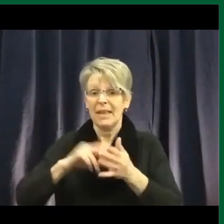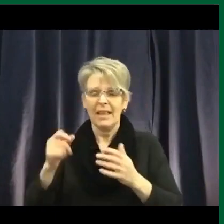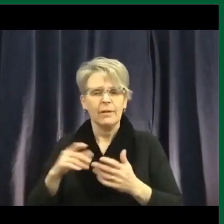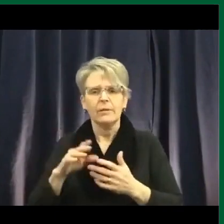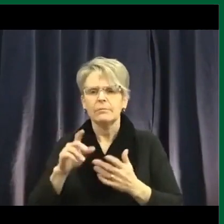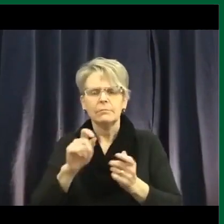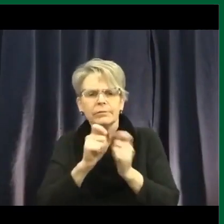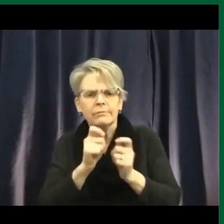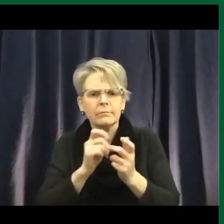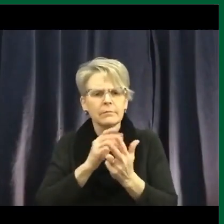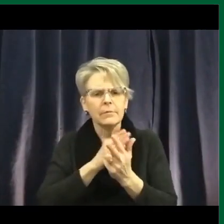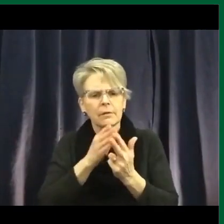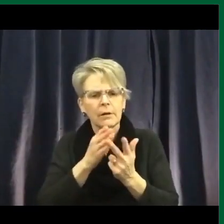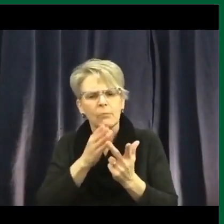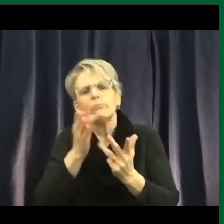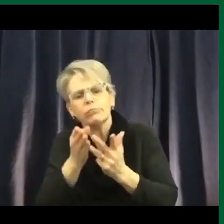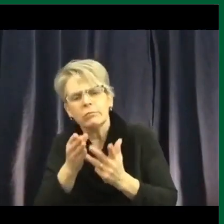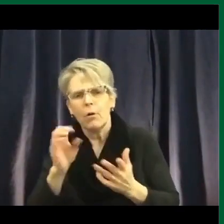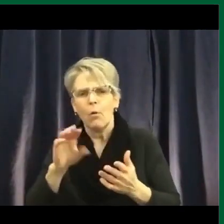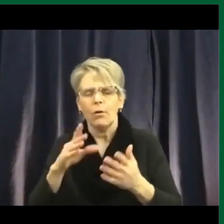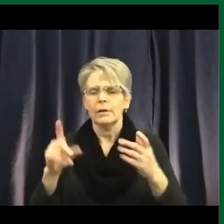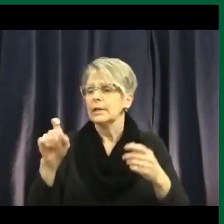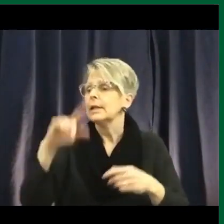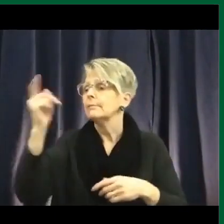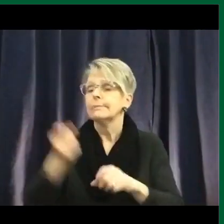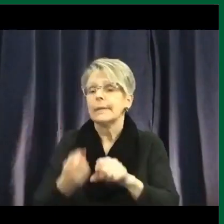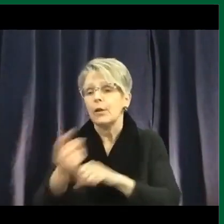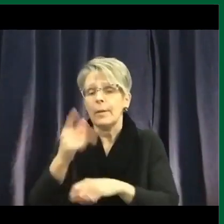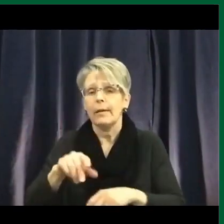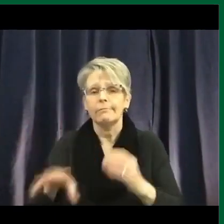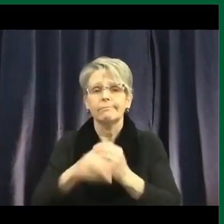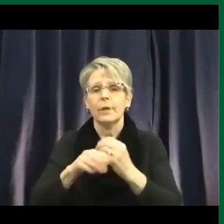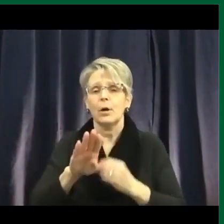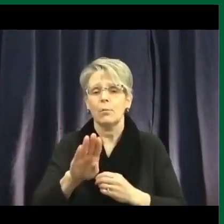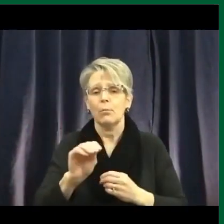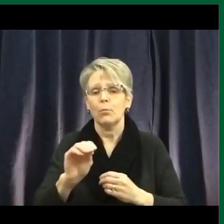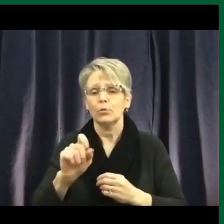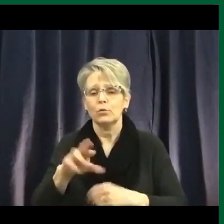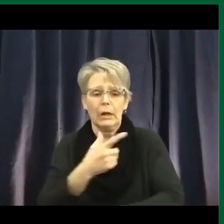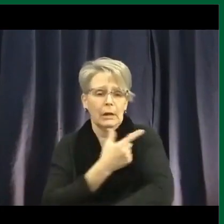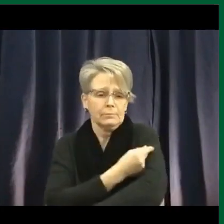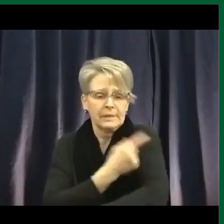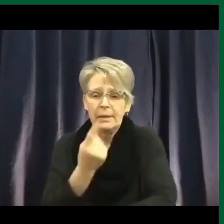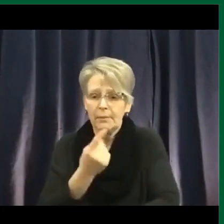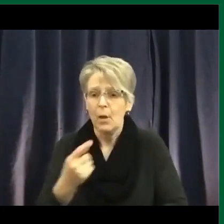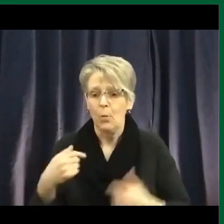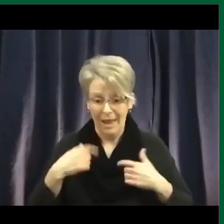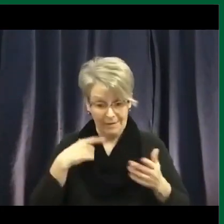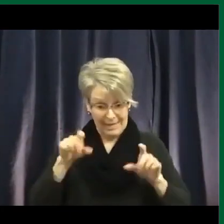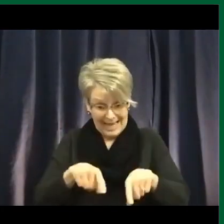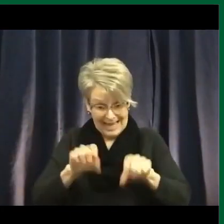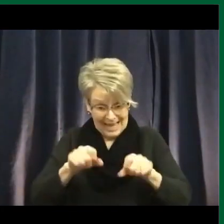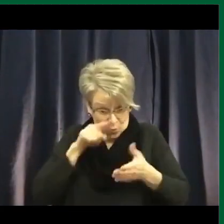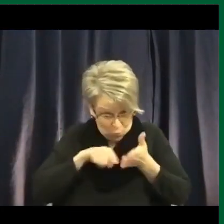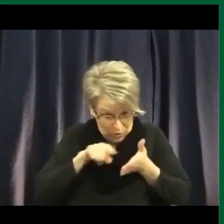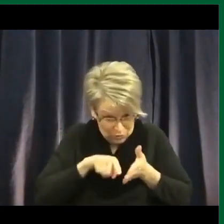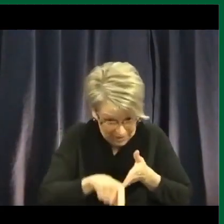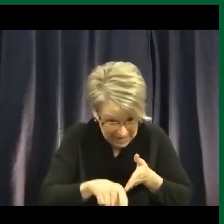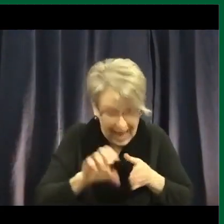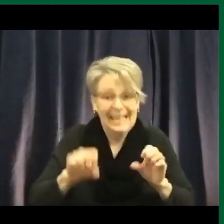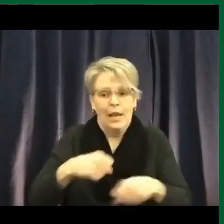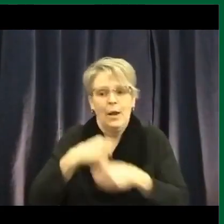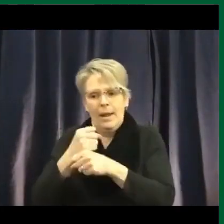next year, requirements for booster shots for COVID-19, we have not only the research capacity, but we also have the production capacity